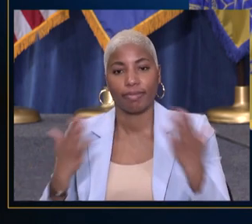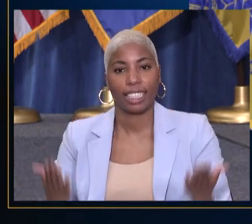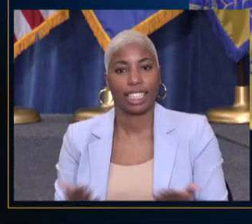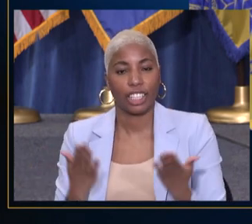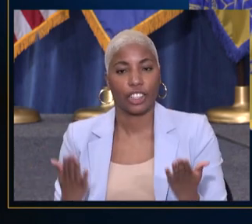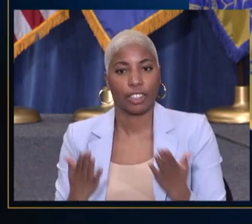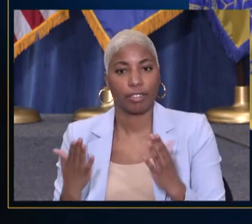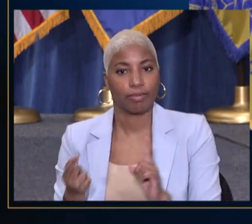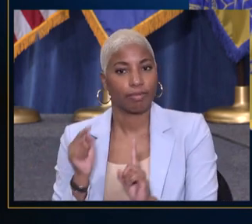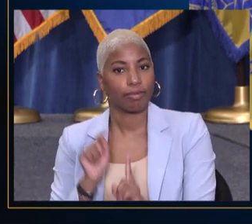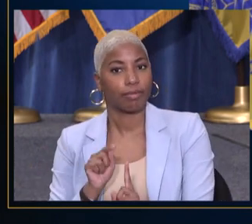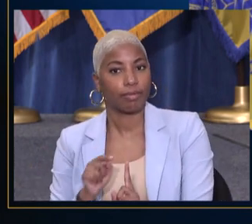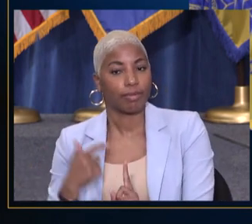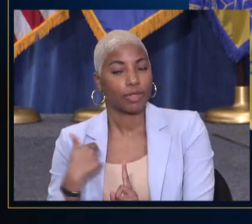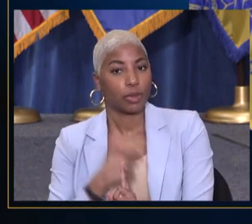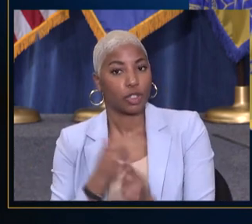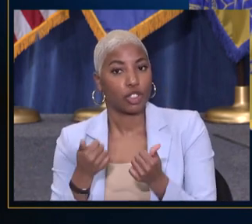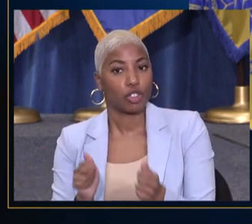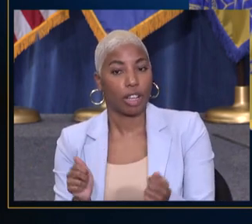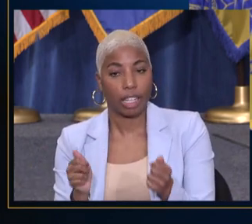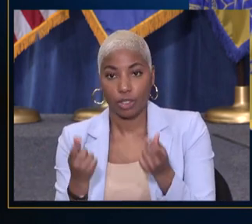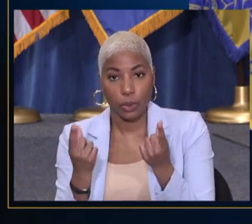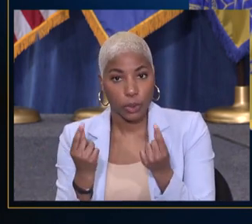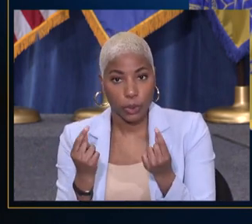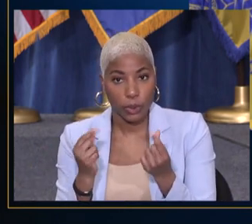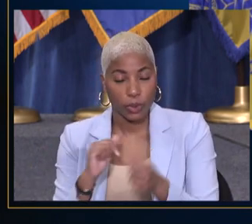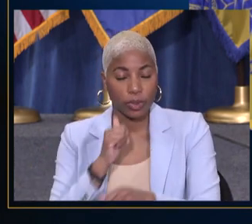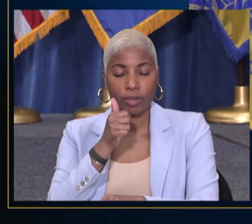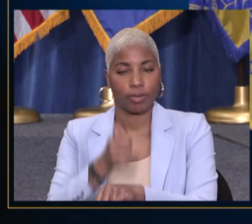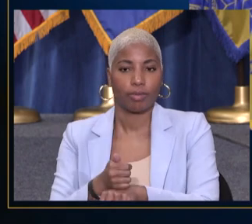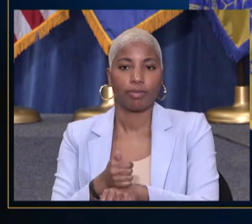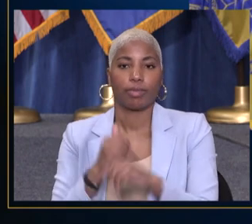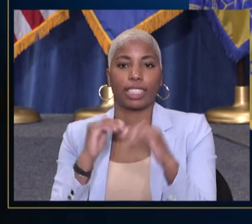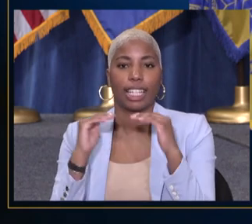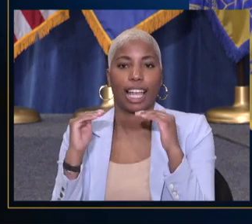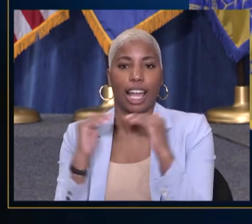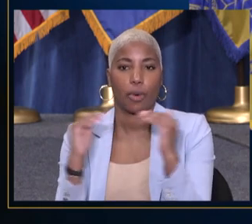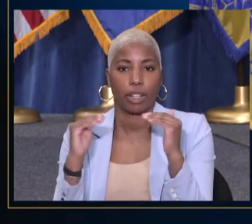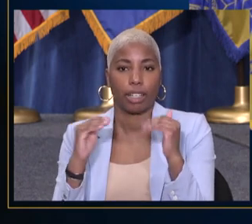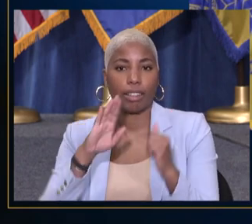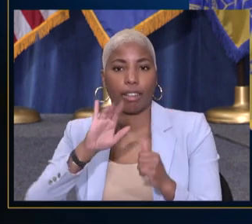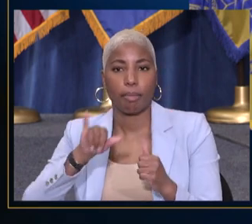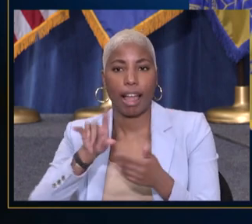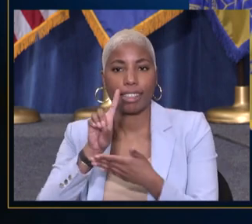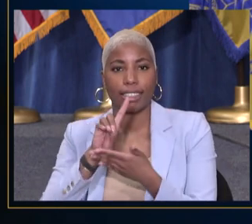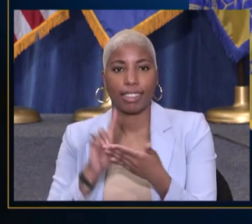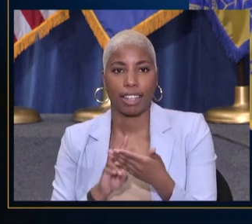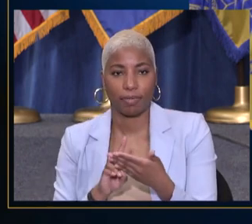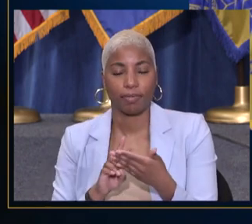end of the day, what we're trying to do is establish equity by design.